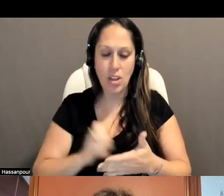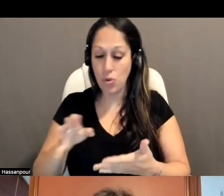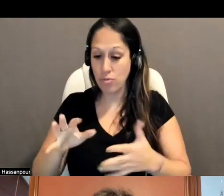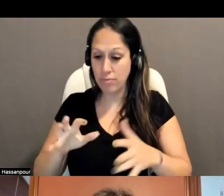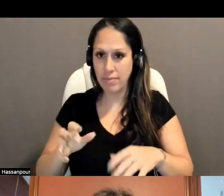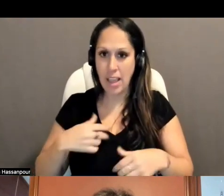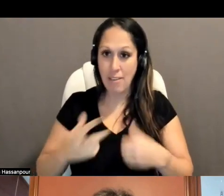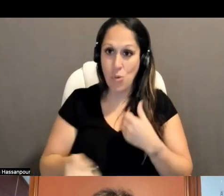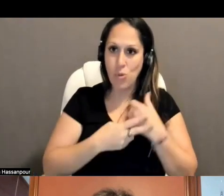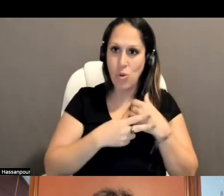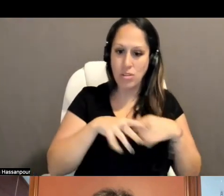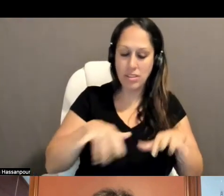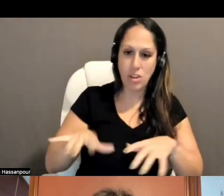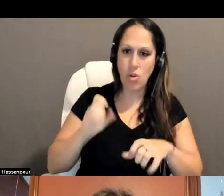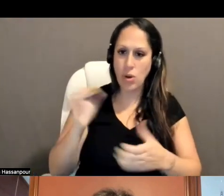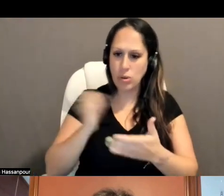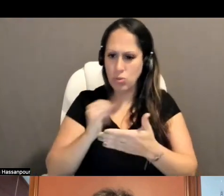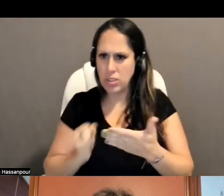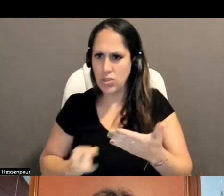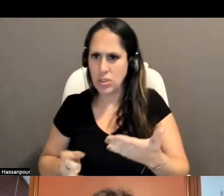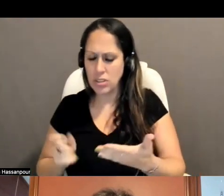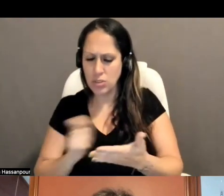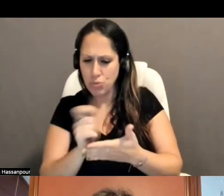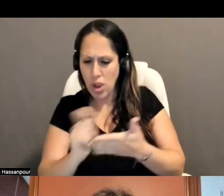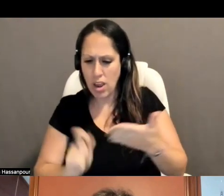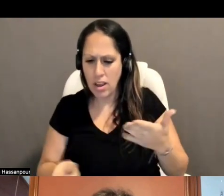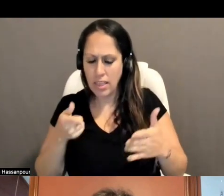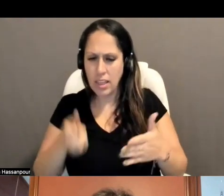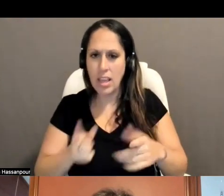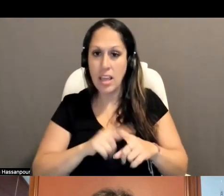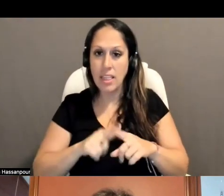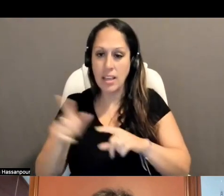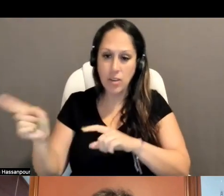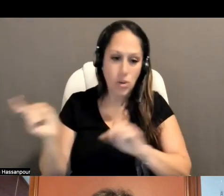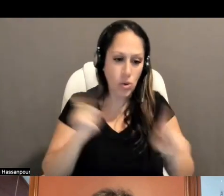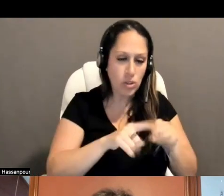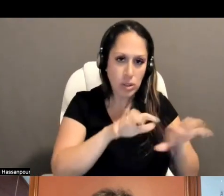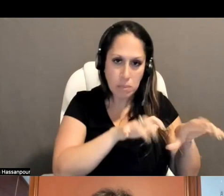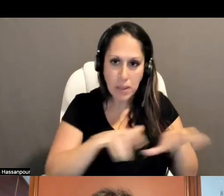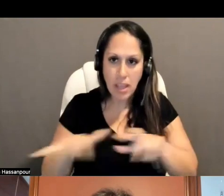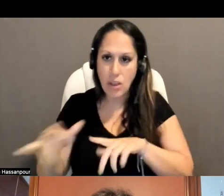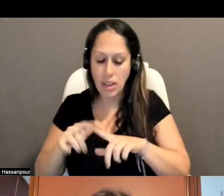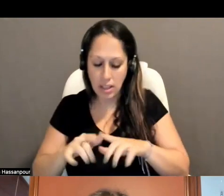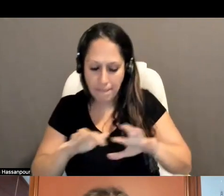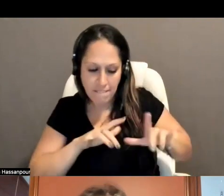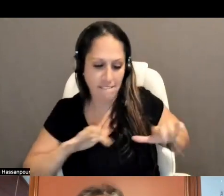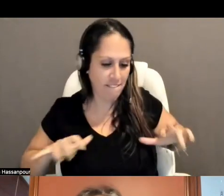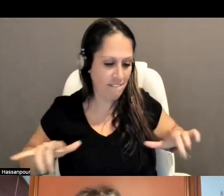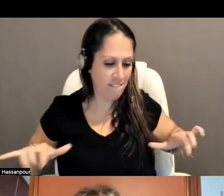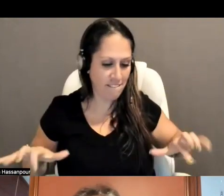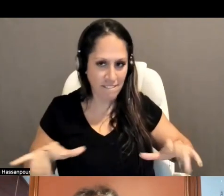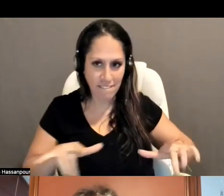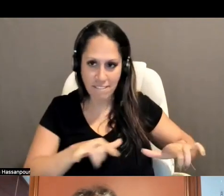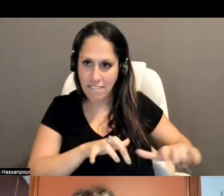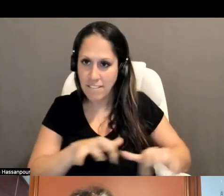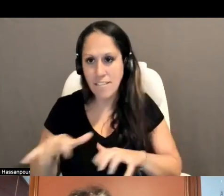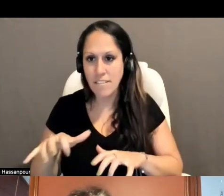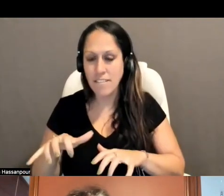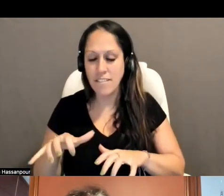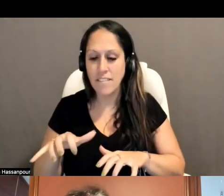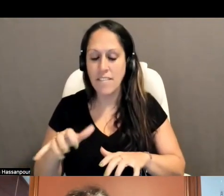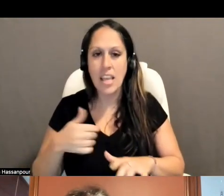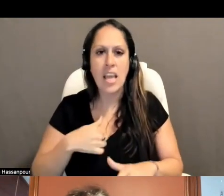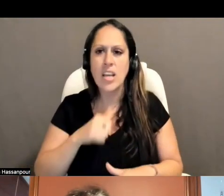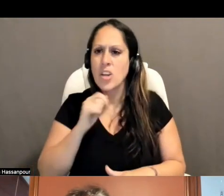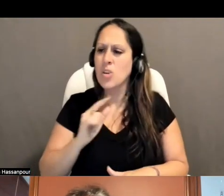it or make a sketch right there and then get to the piano, and develop it. Uh-huh. So I